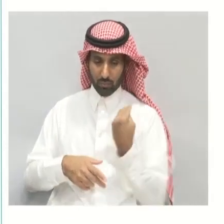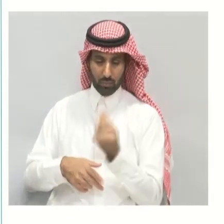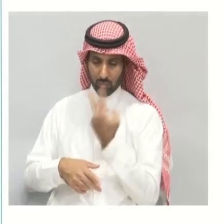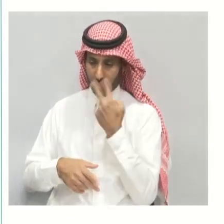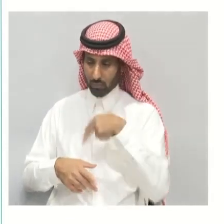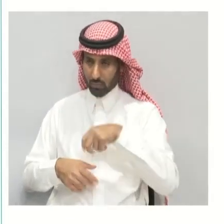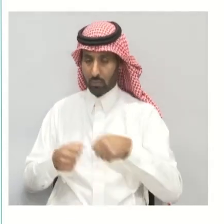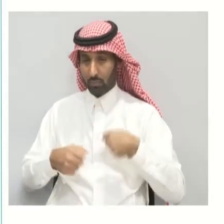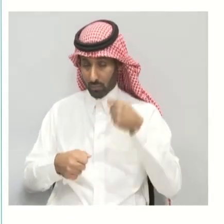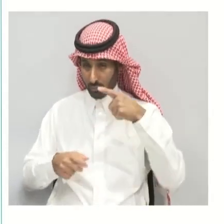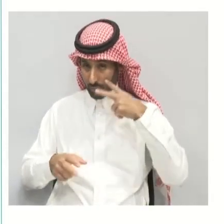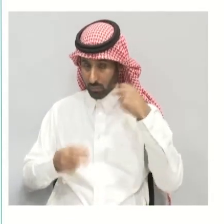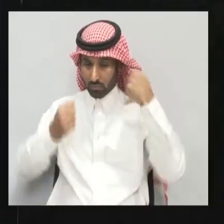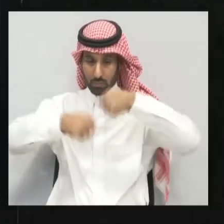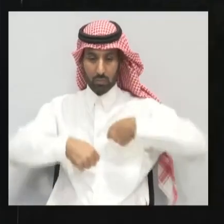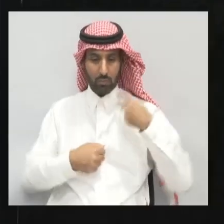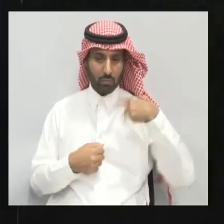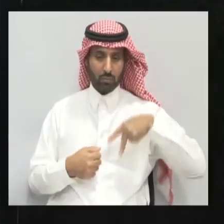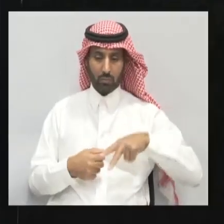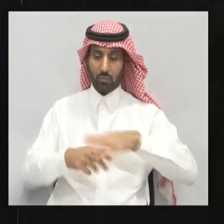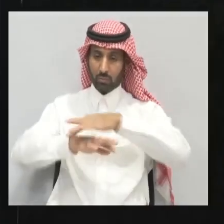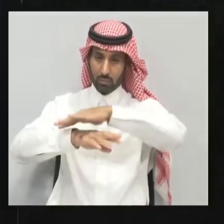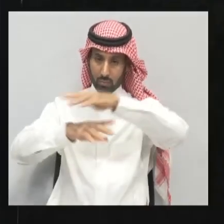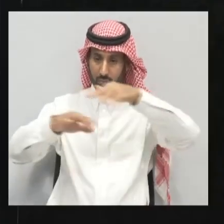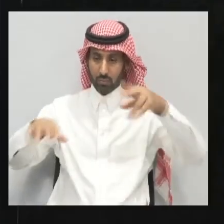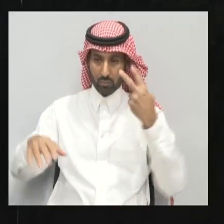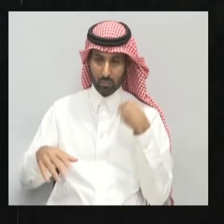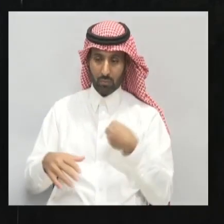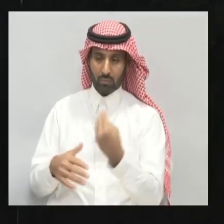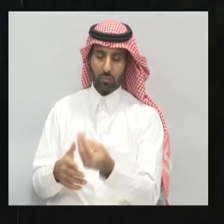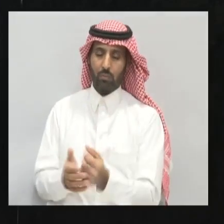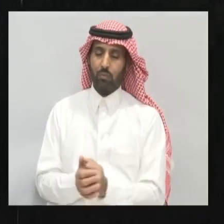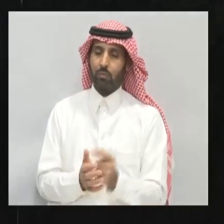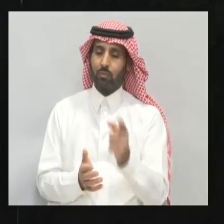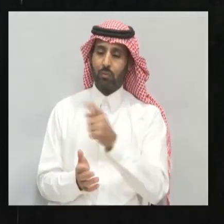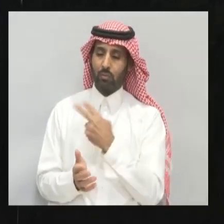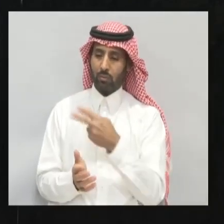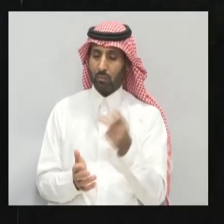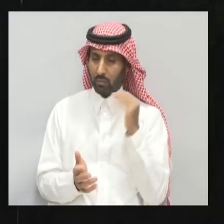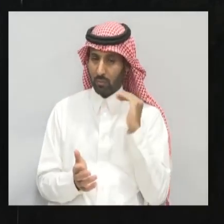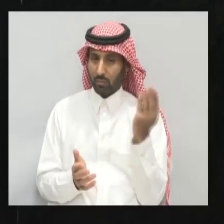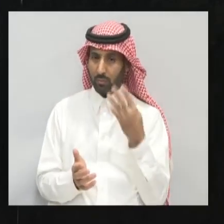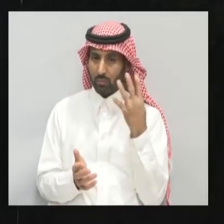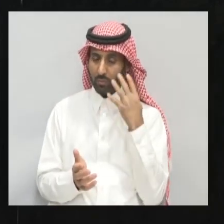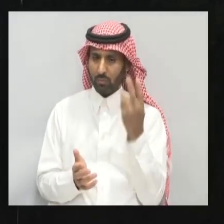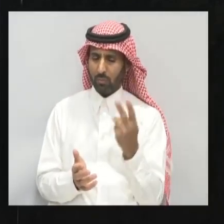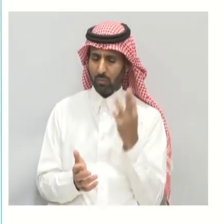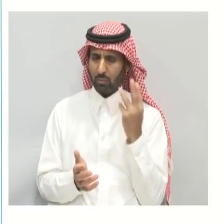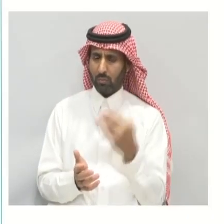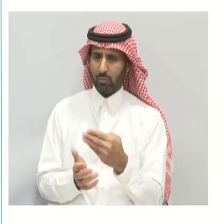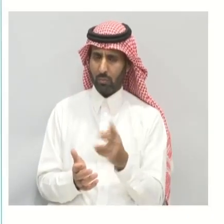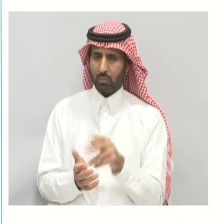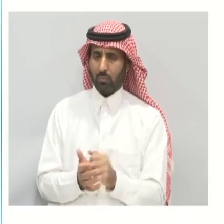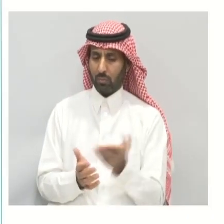the falls. So here are the, or here is the answers of the third question.